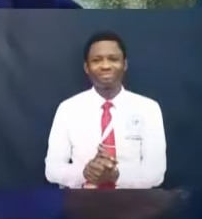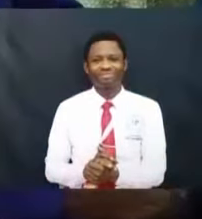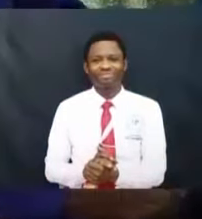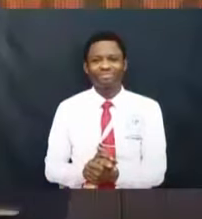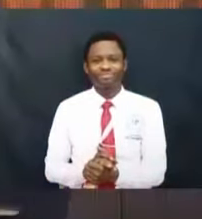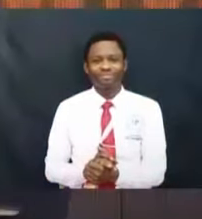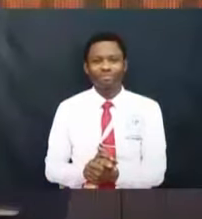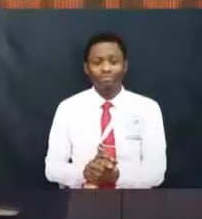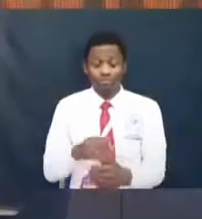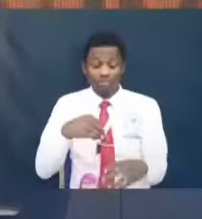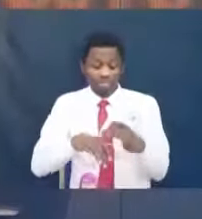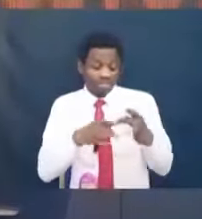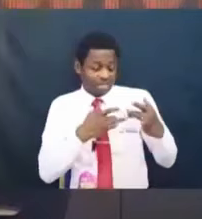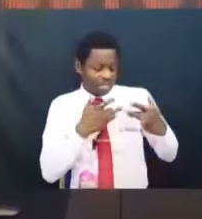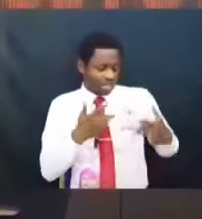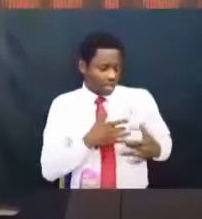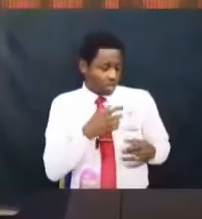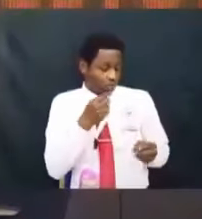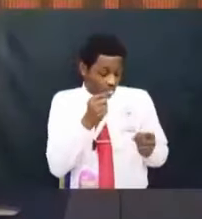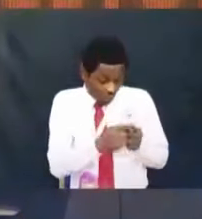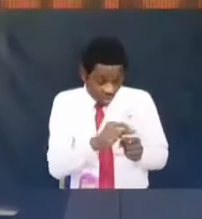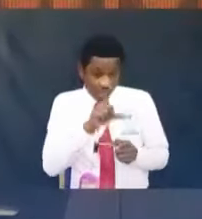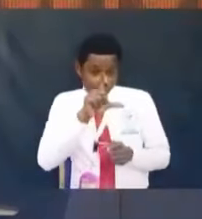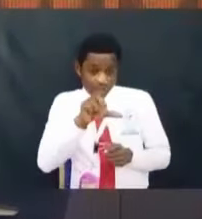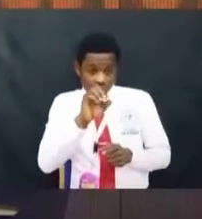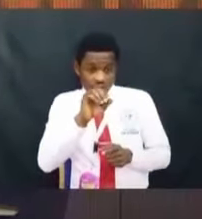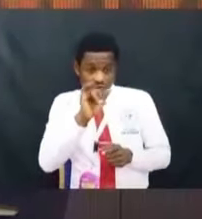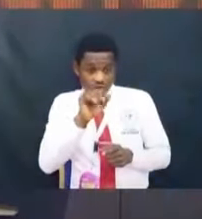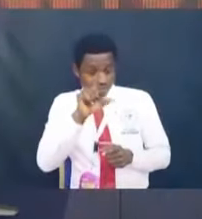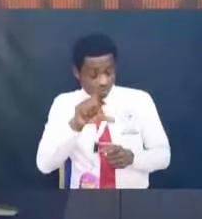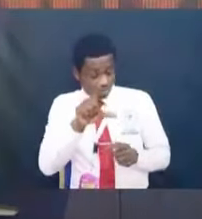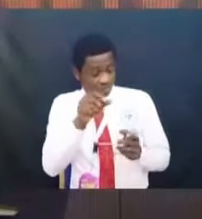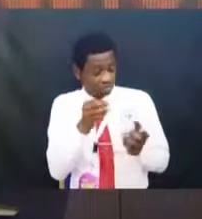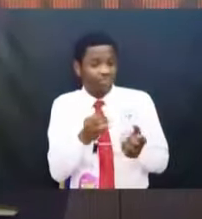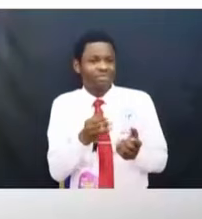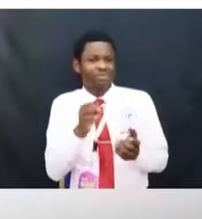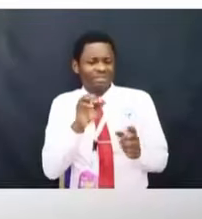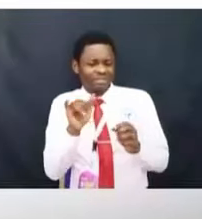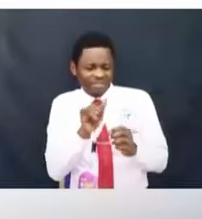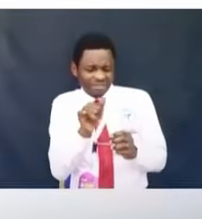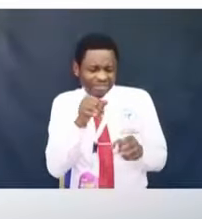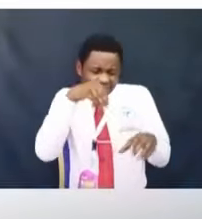In the heart of the word loyal or loyalty is the word faithful.